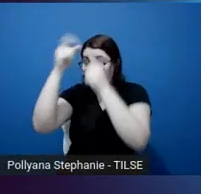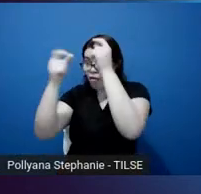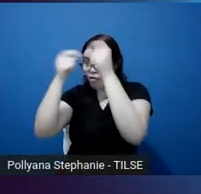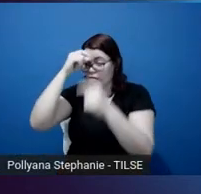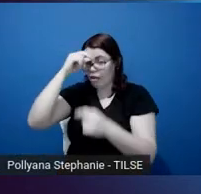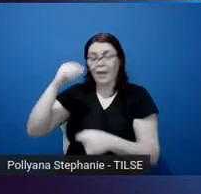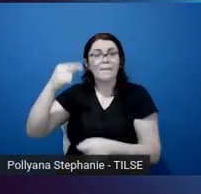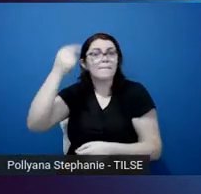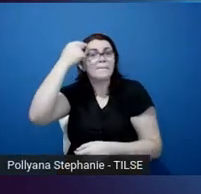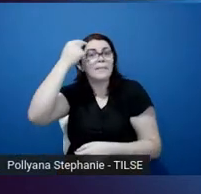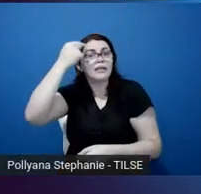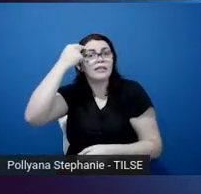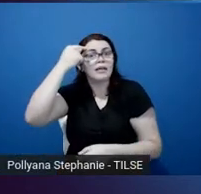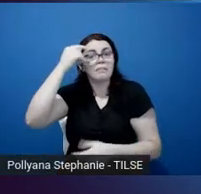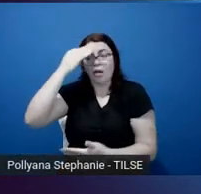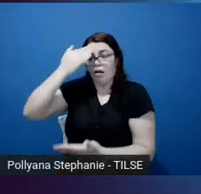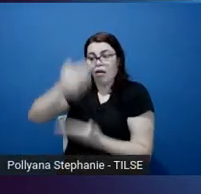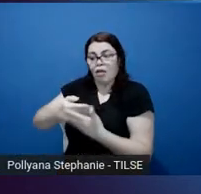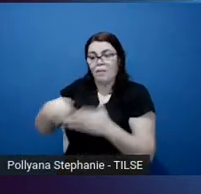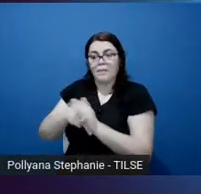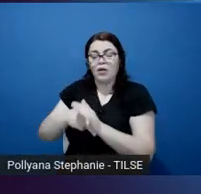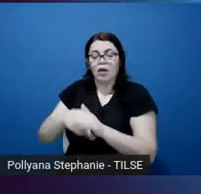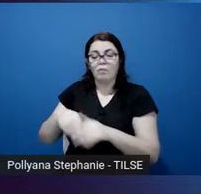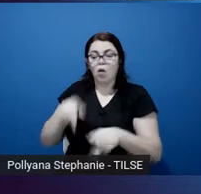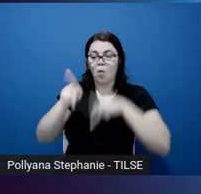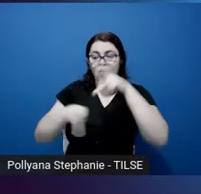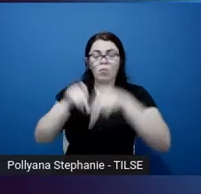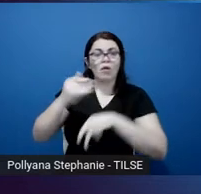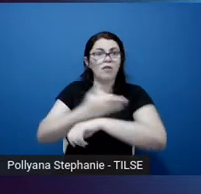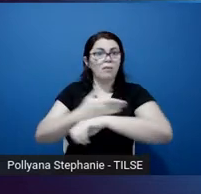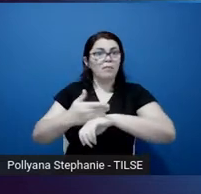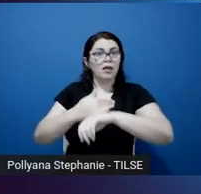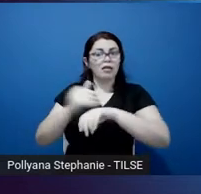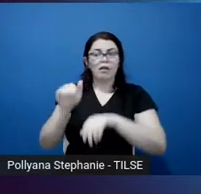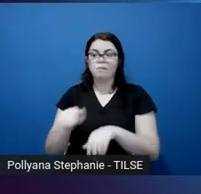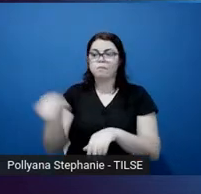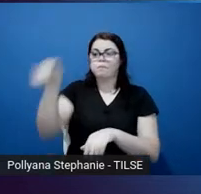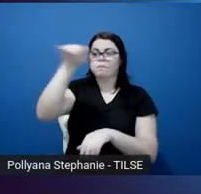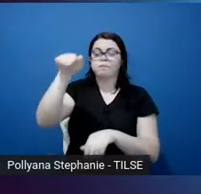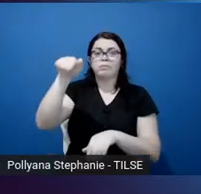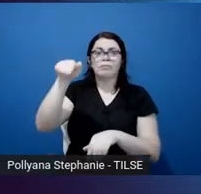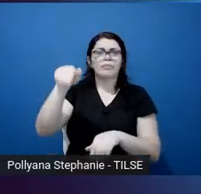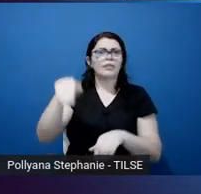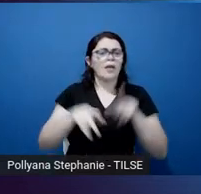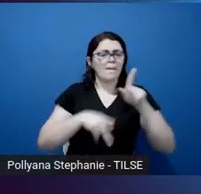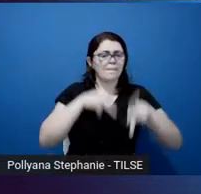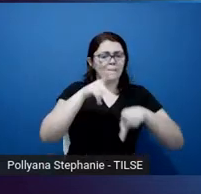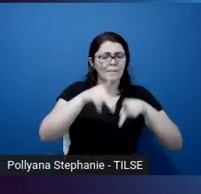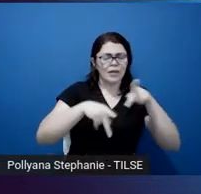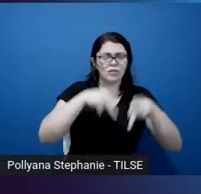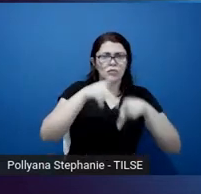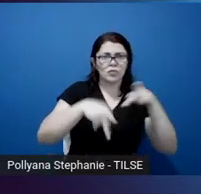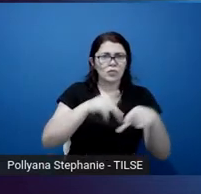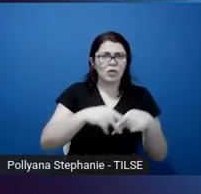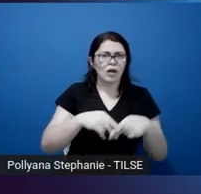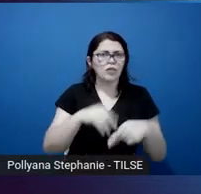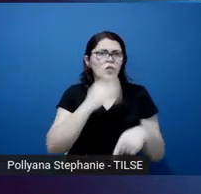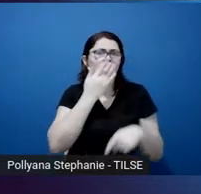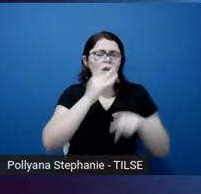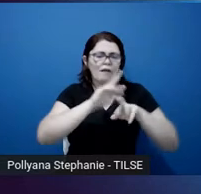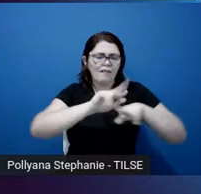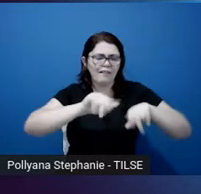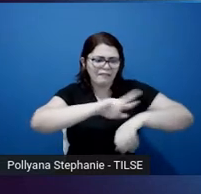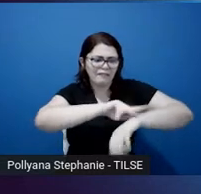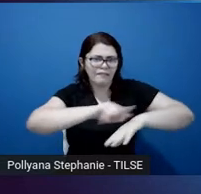of white people are superior than those of people of color. And whiteness functions